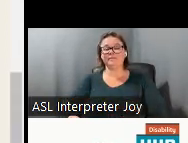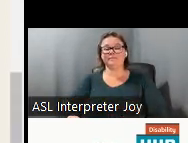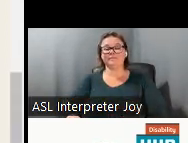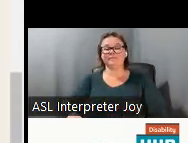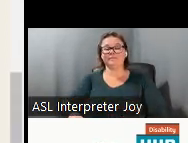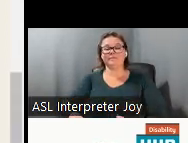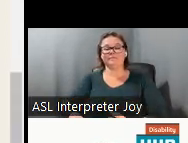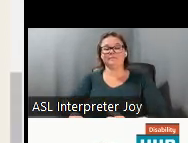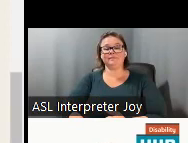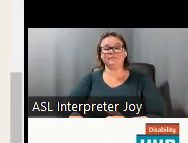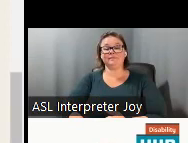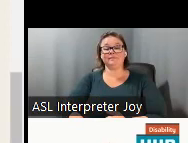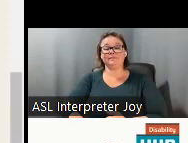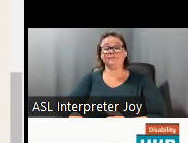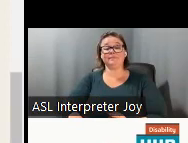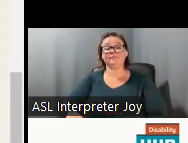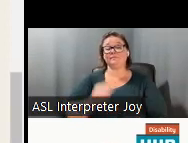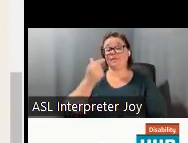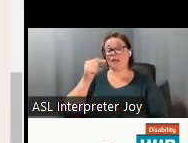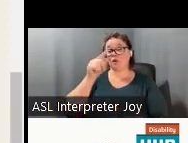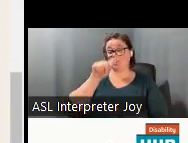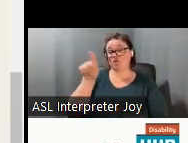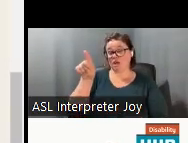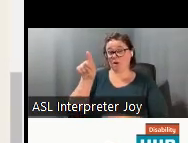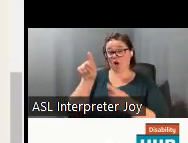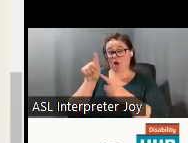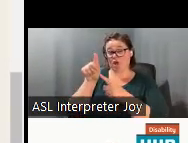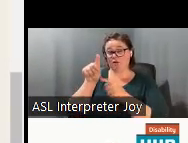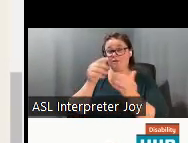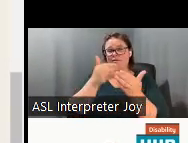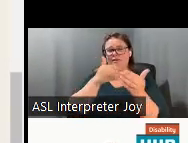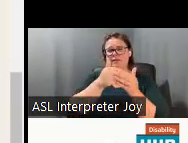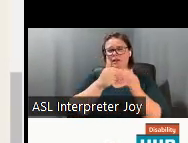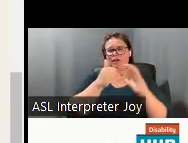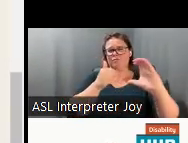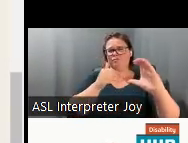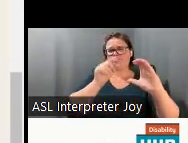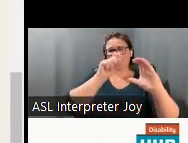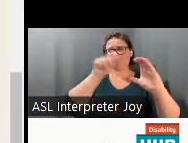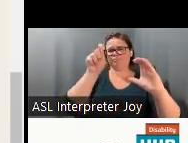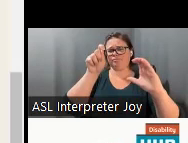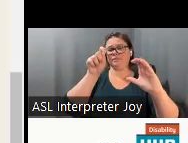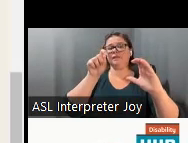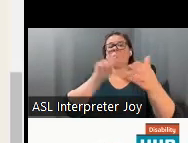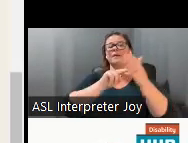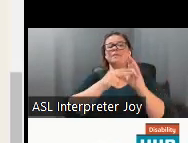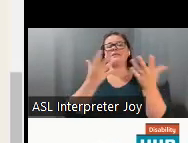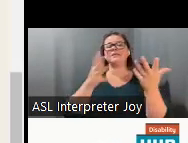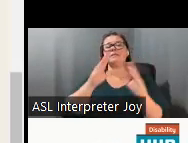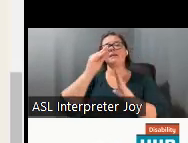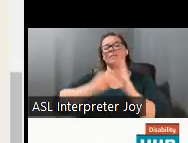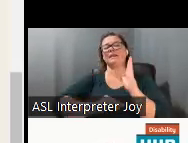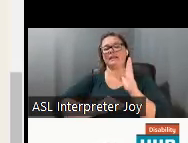This green check mark by the icon for the communication profile indicates that it's been completed.